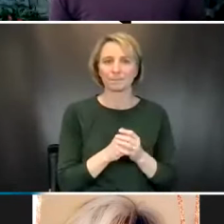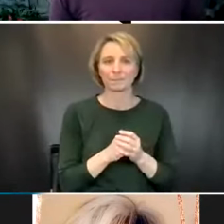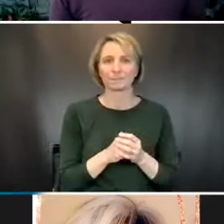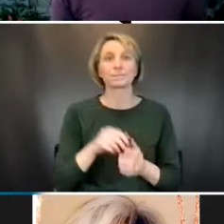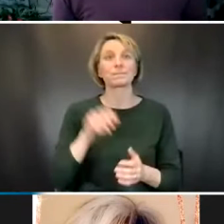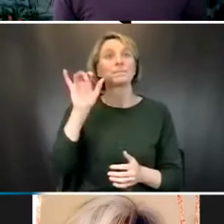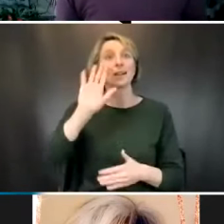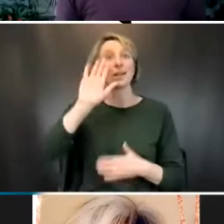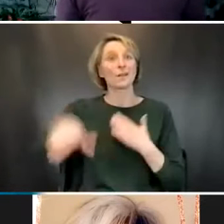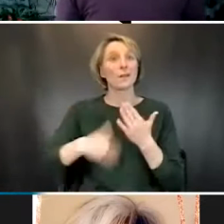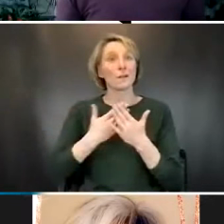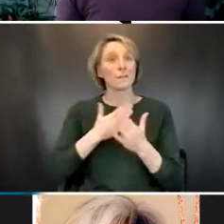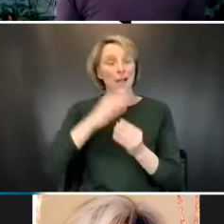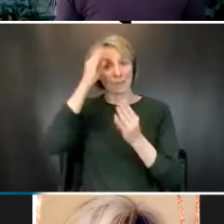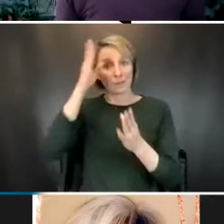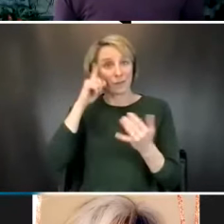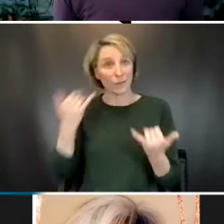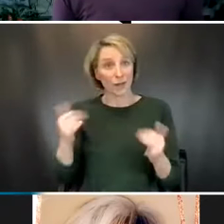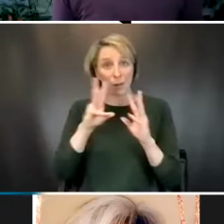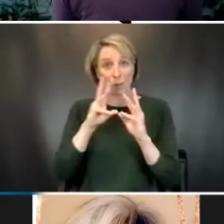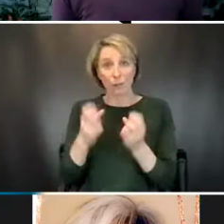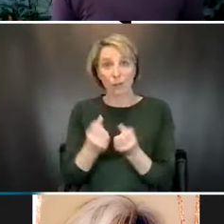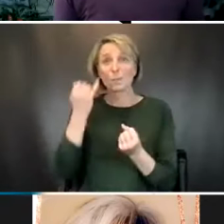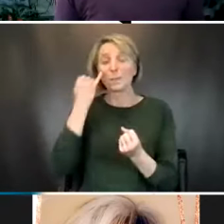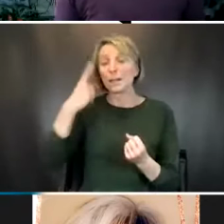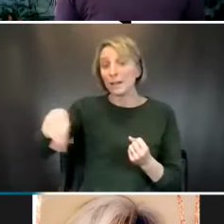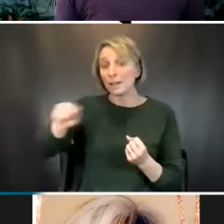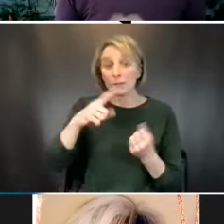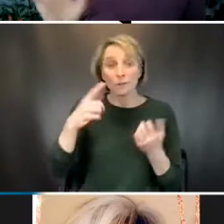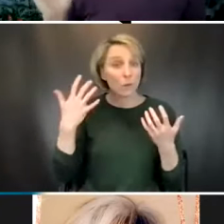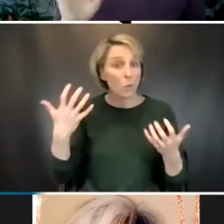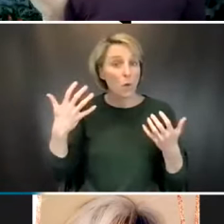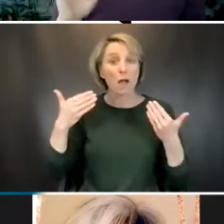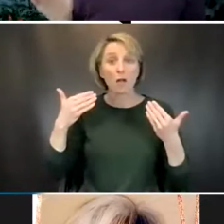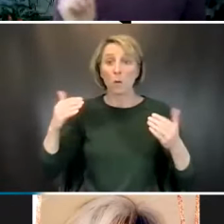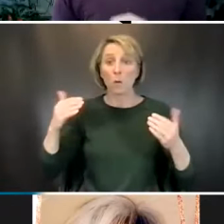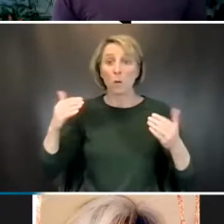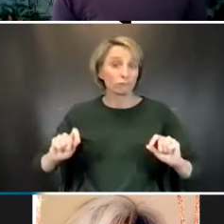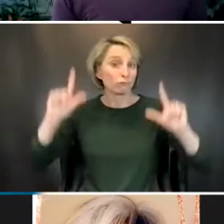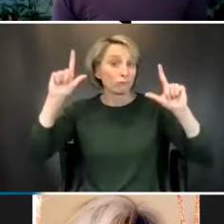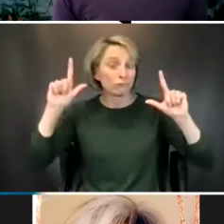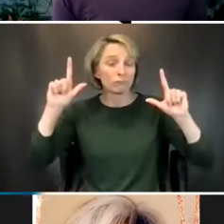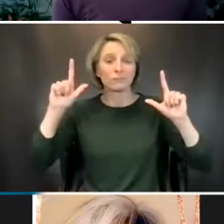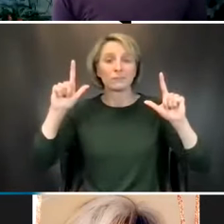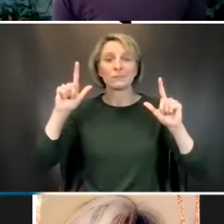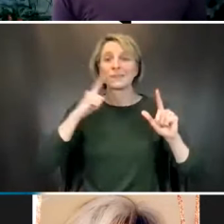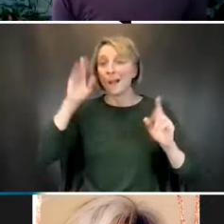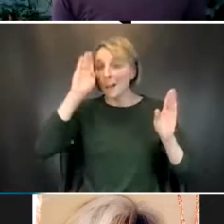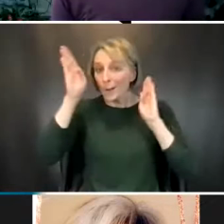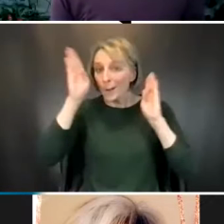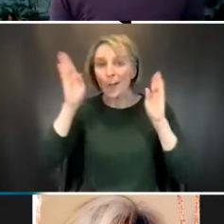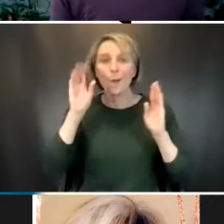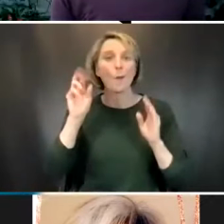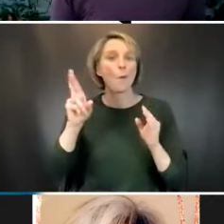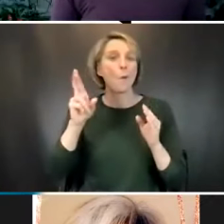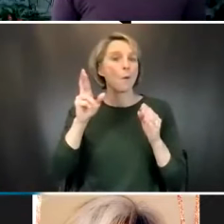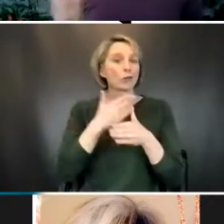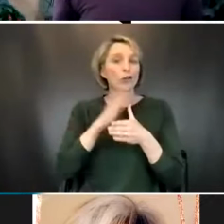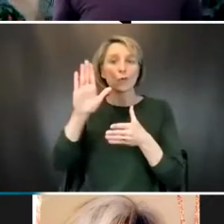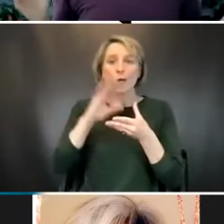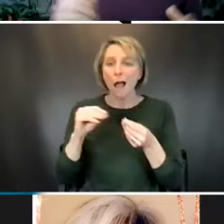workshop. I would love it if you're so inclined to maybe unmute yourself and give me a a hello or a comment or